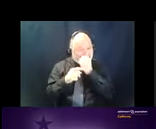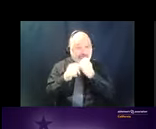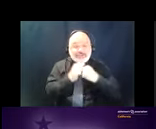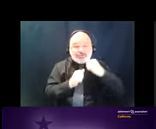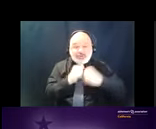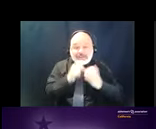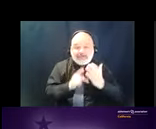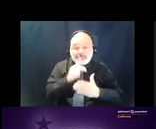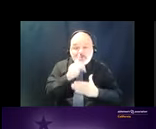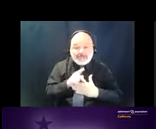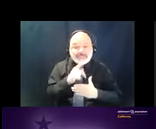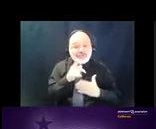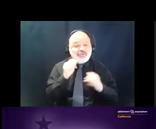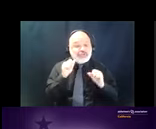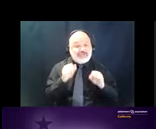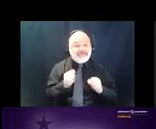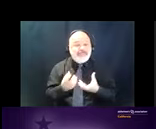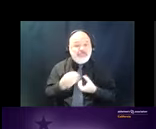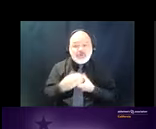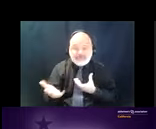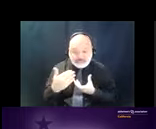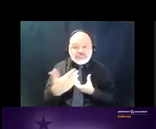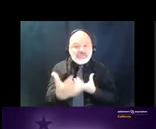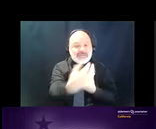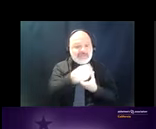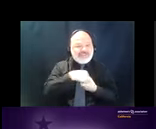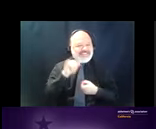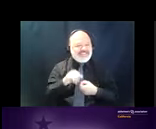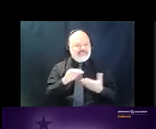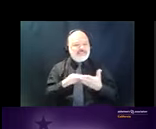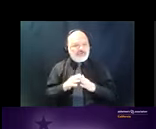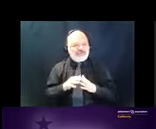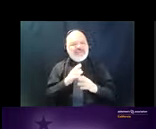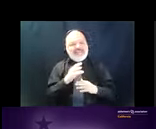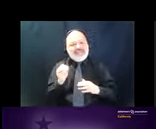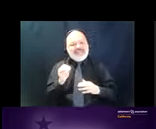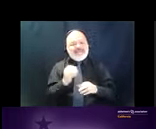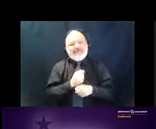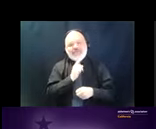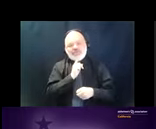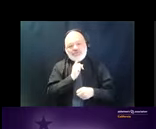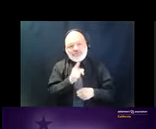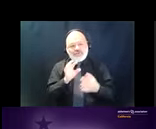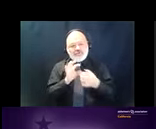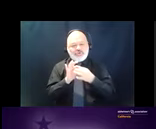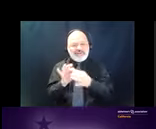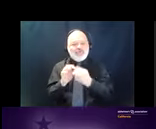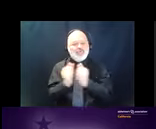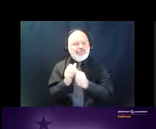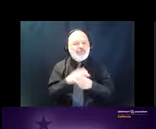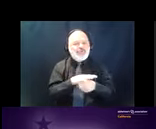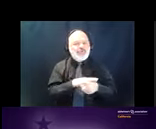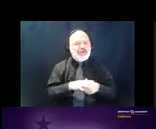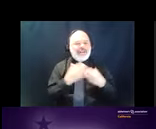efforts and your structural programming so that we can be more inclusive of this population. and also making sure that you connect with your local public health